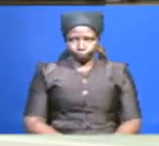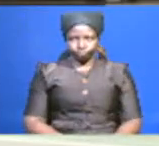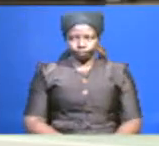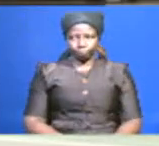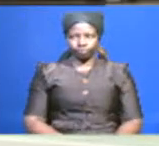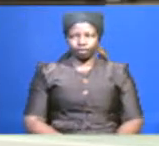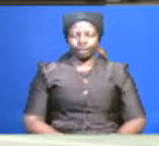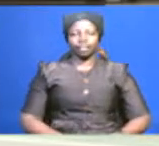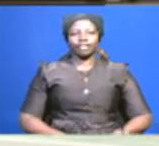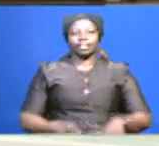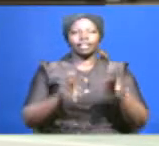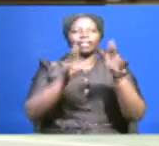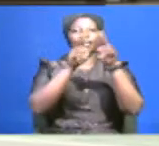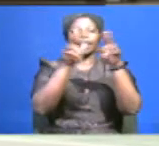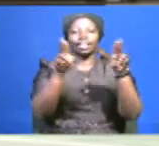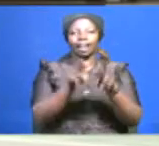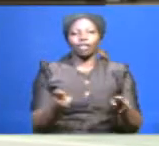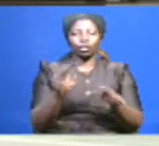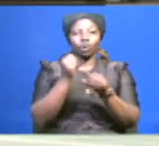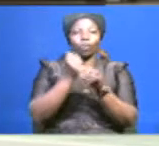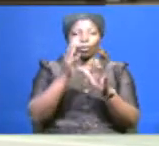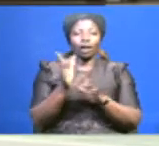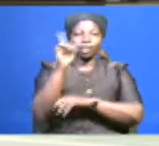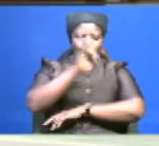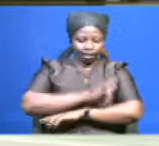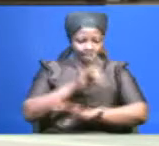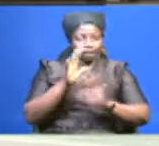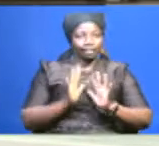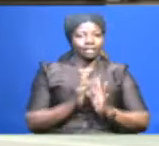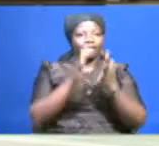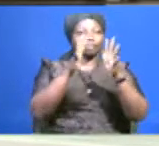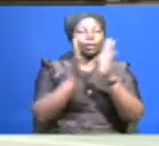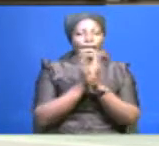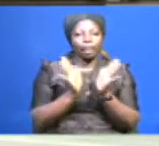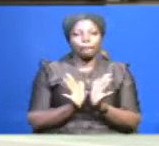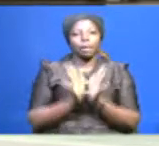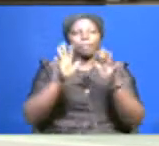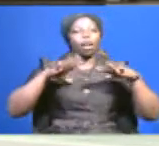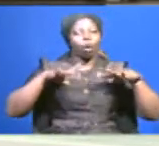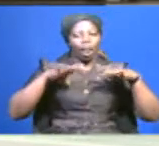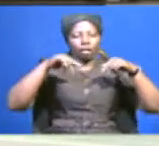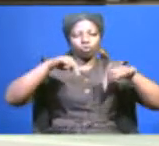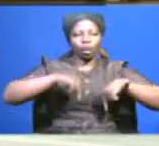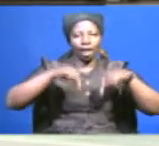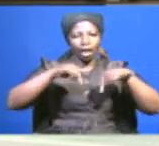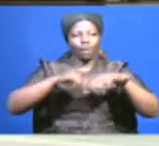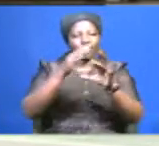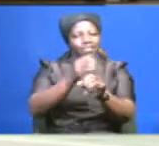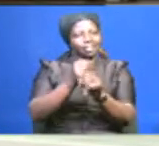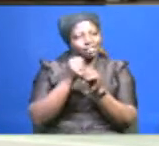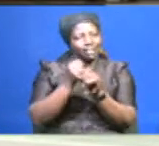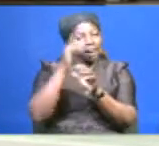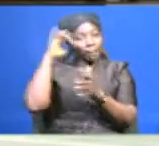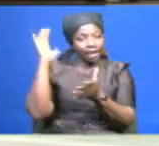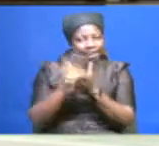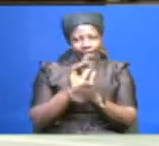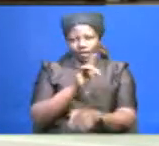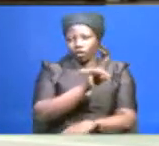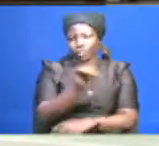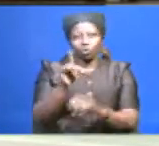Well, the International Workers' Day was marked with a public holiday today. We trust and believe that you enjoyed the Labor